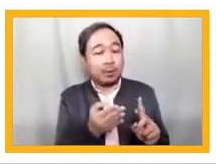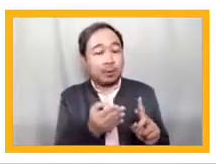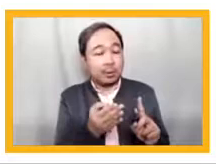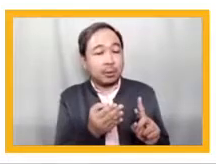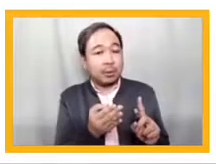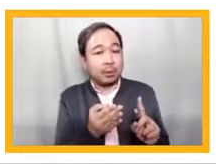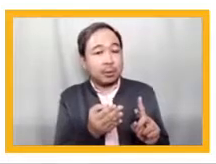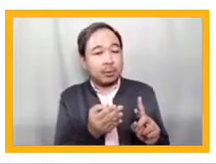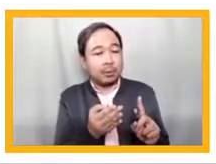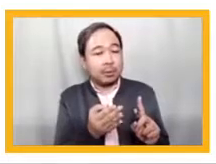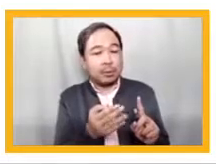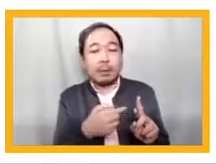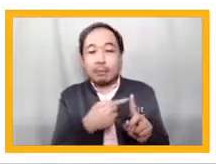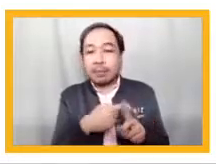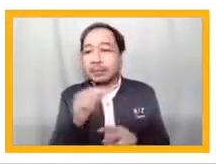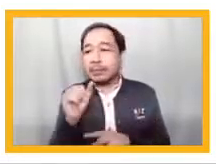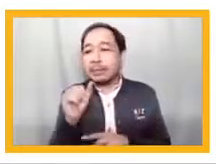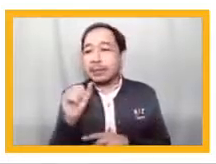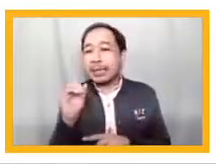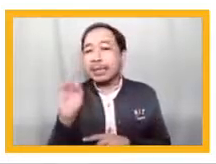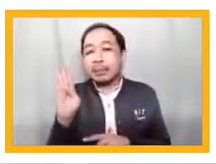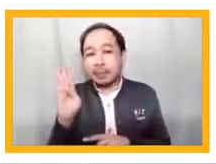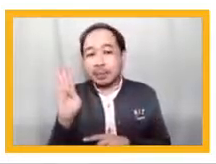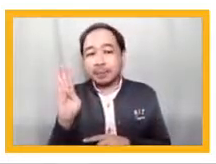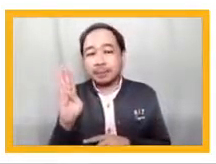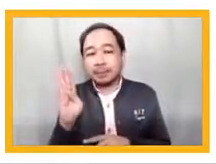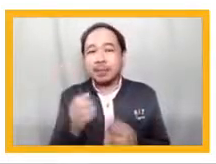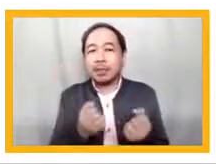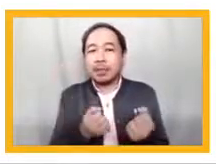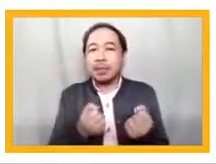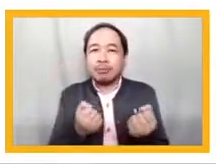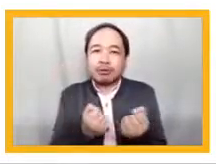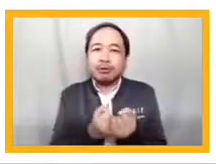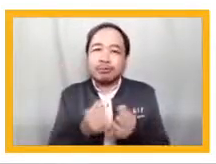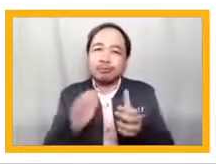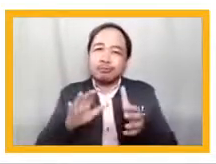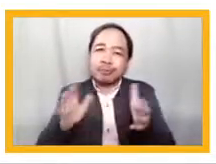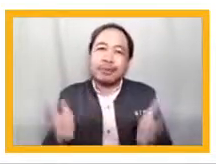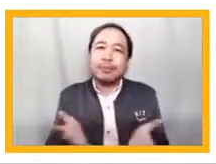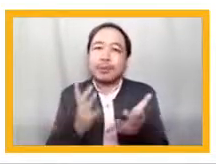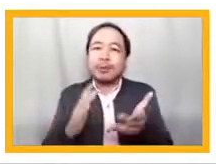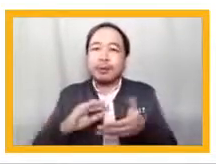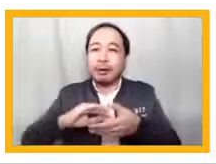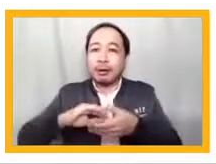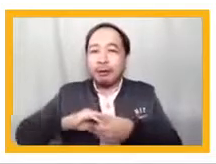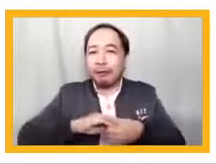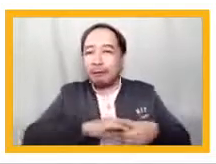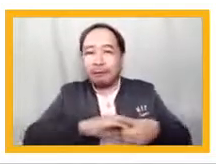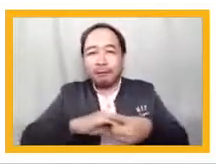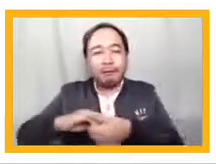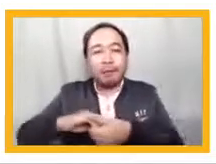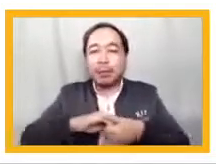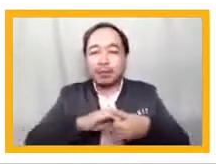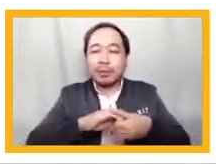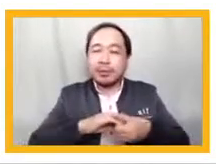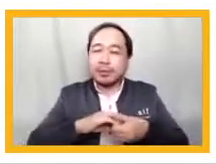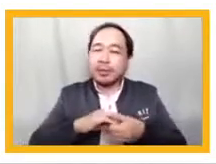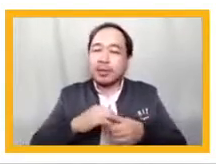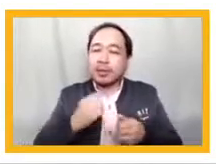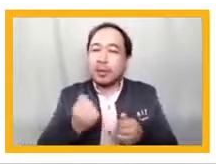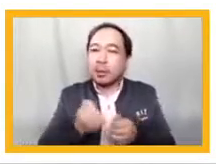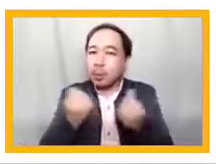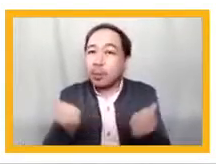ADB is to support collaborative efforts among the you know, the universities and